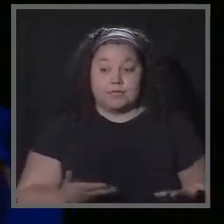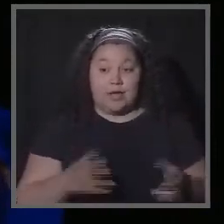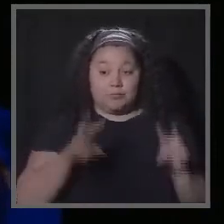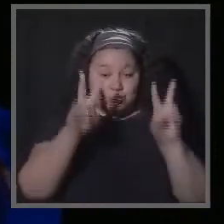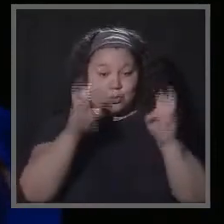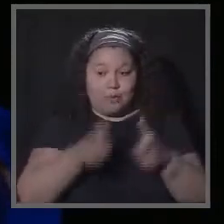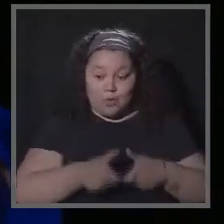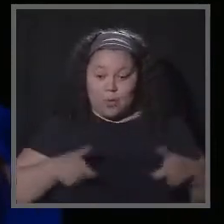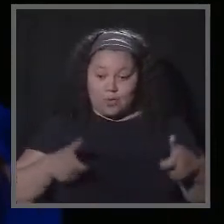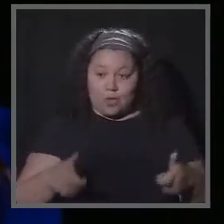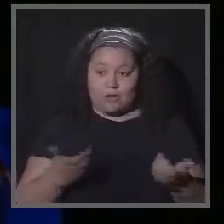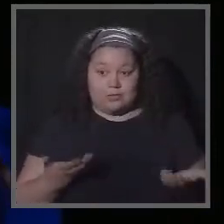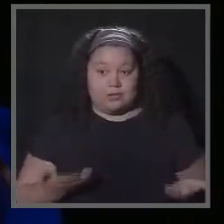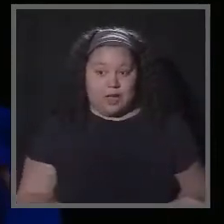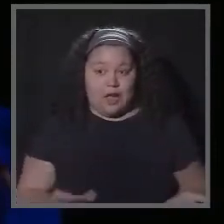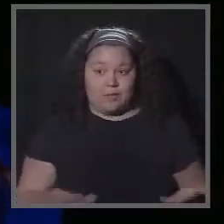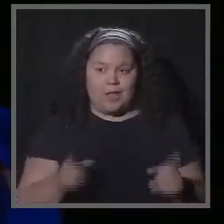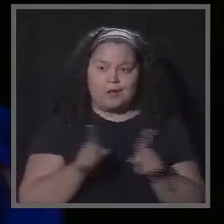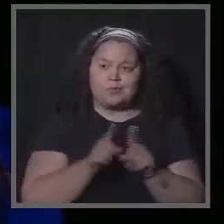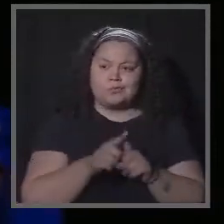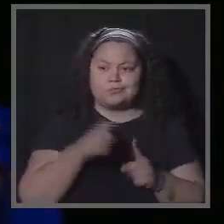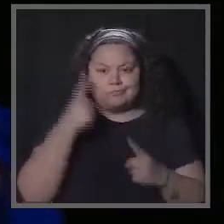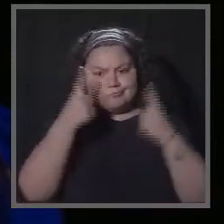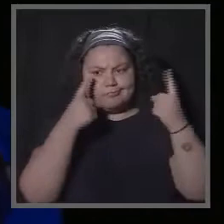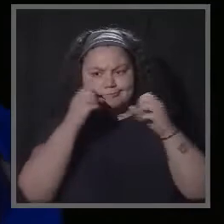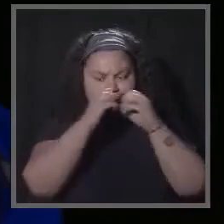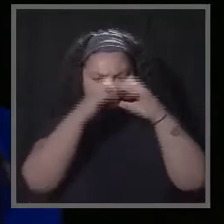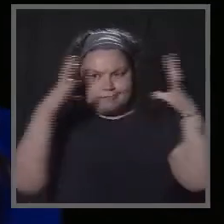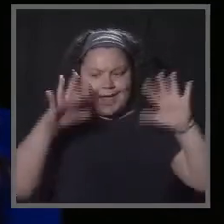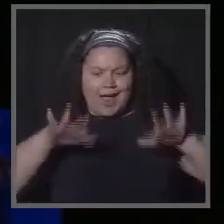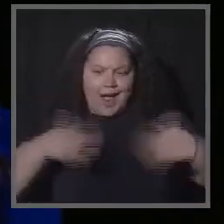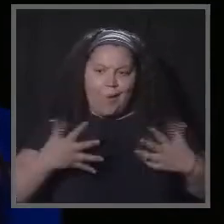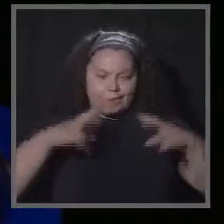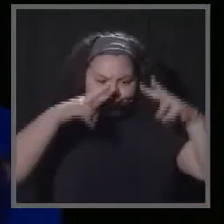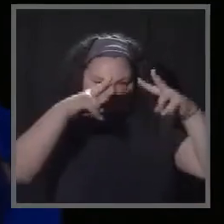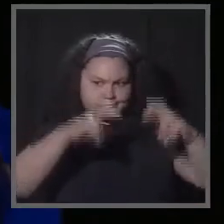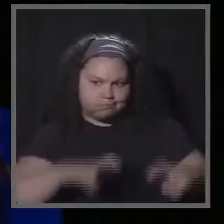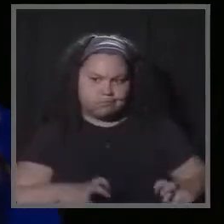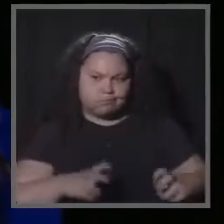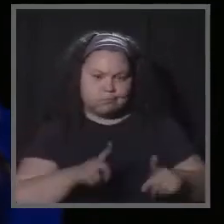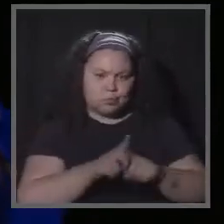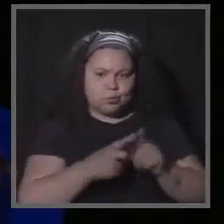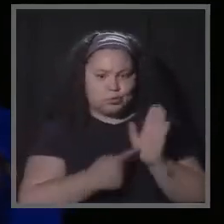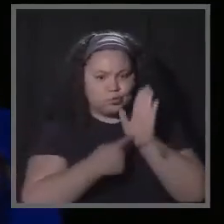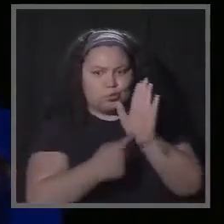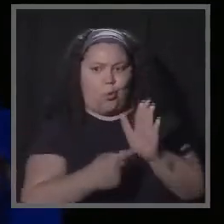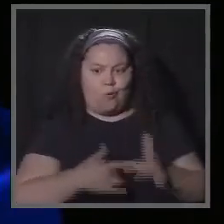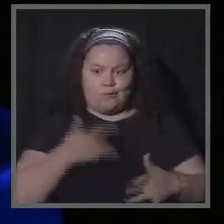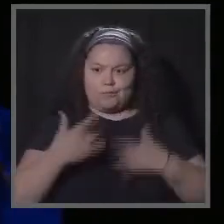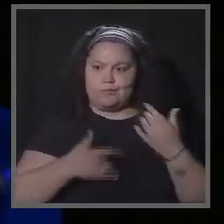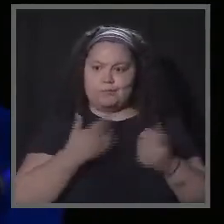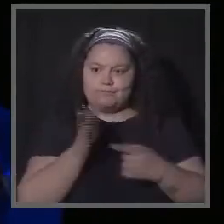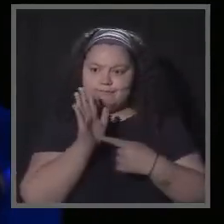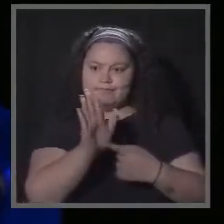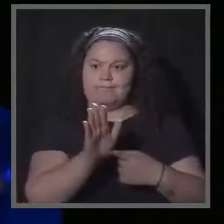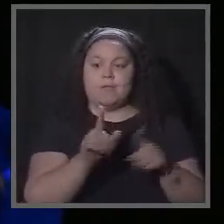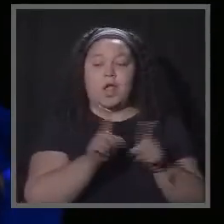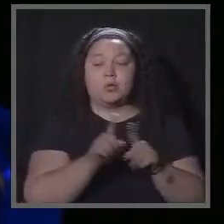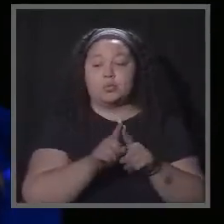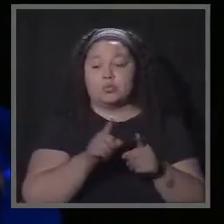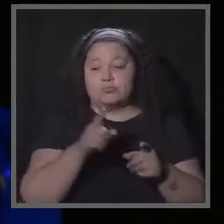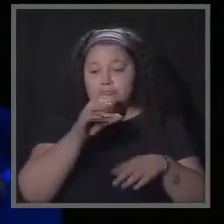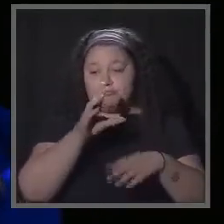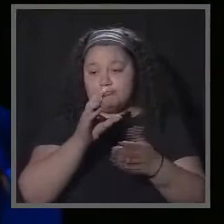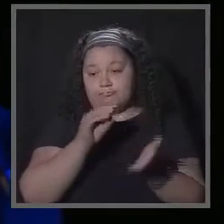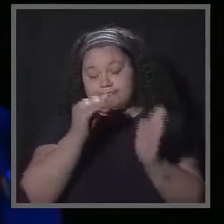today's conference is to explore this topic and to inspire also policy recommendations, we'll